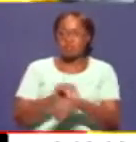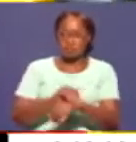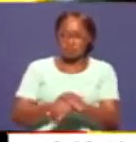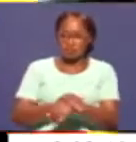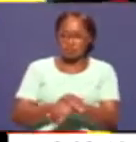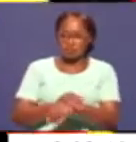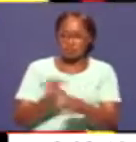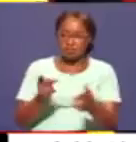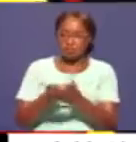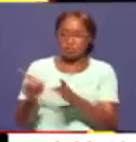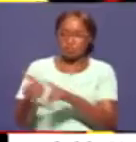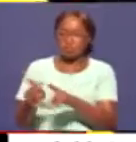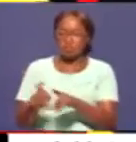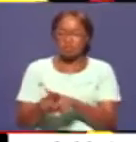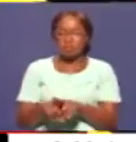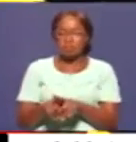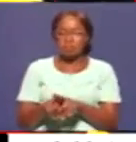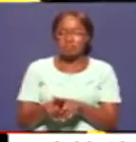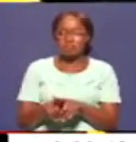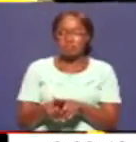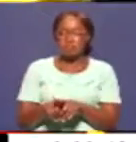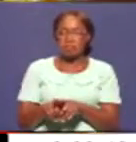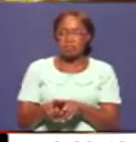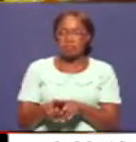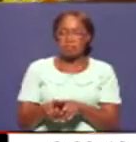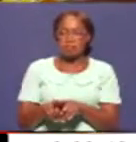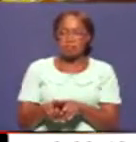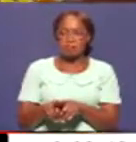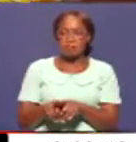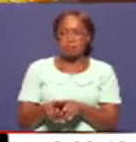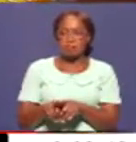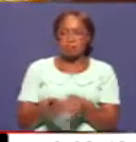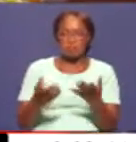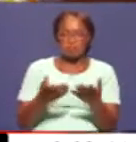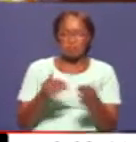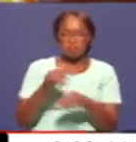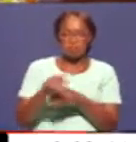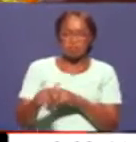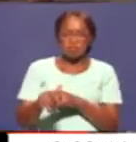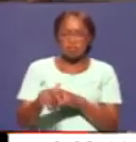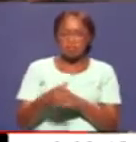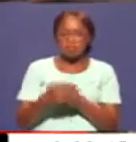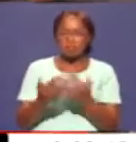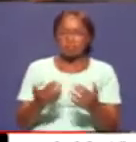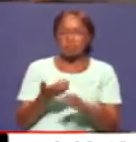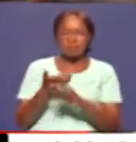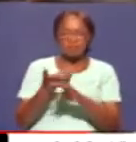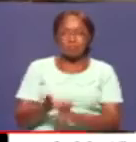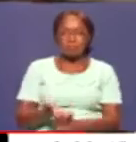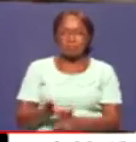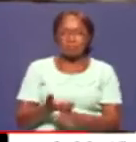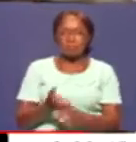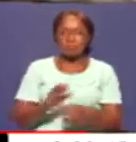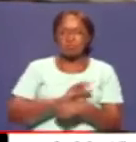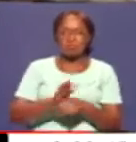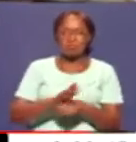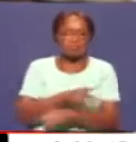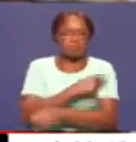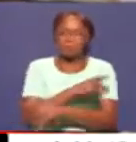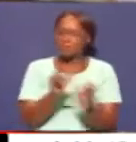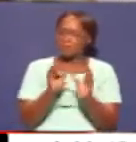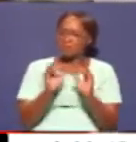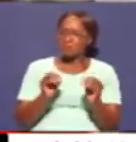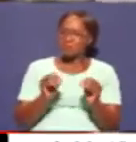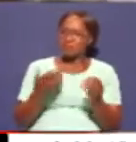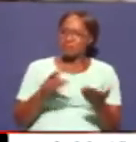payment can also be taken into consideration on time. Things are tough. Economic times are tough. COVID has not been kind. People are